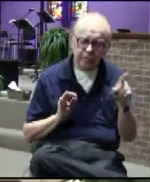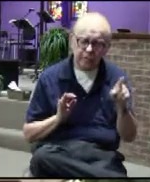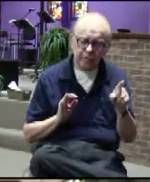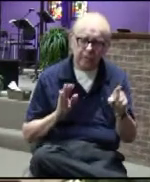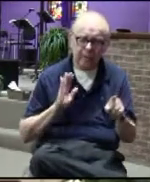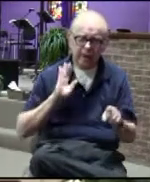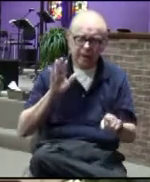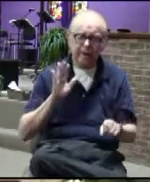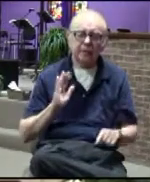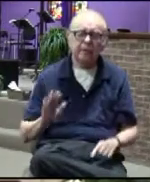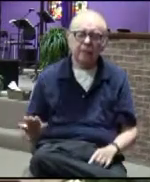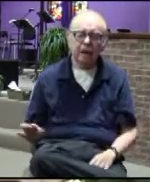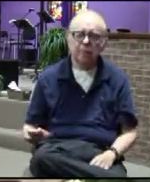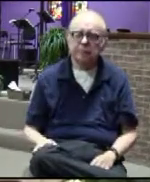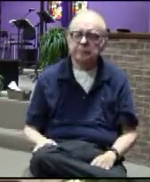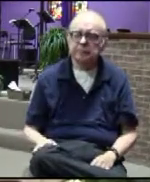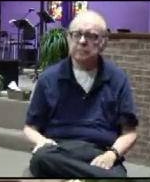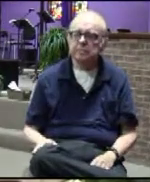his child